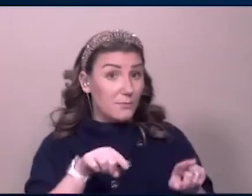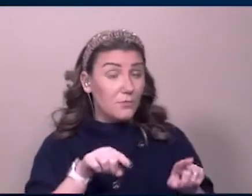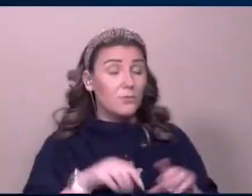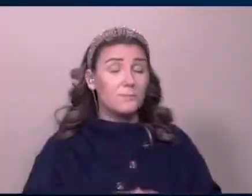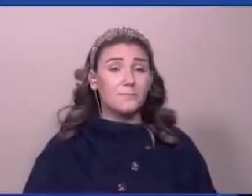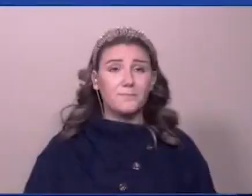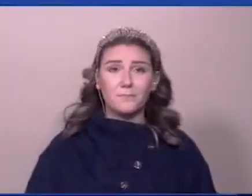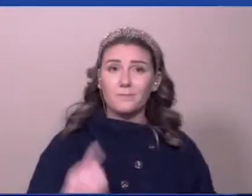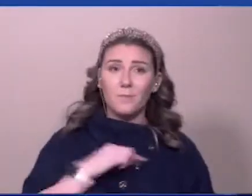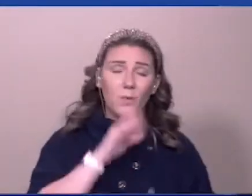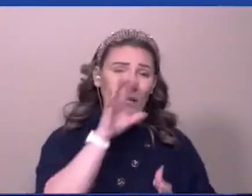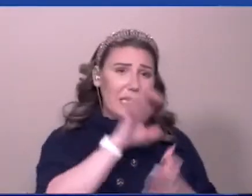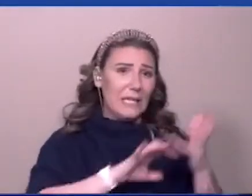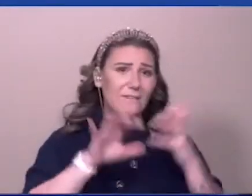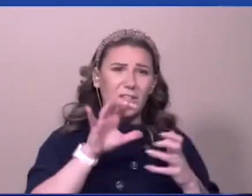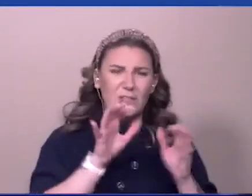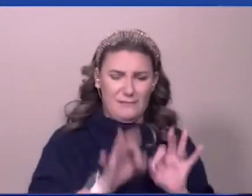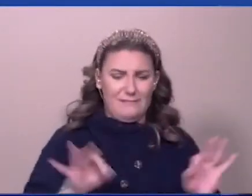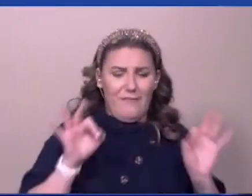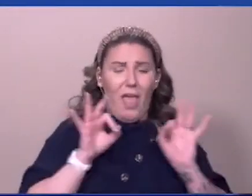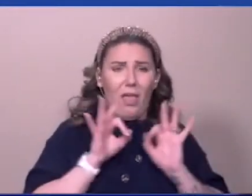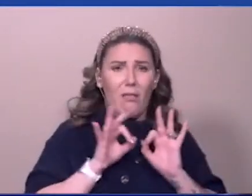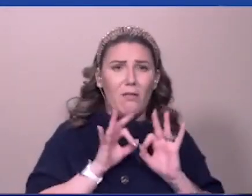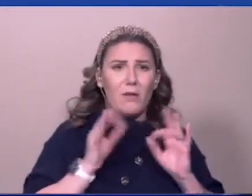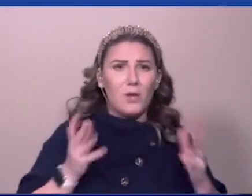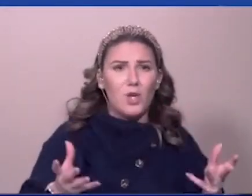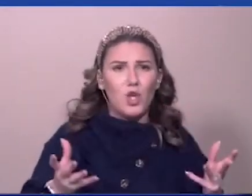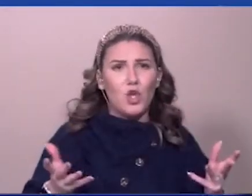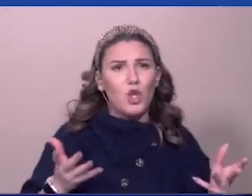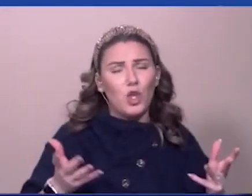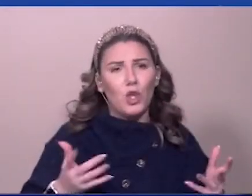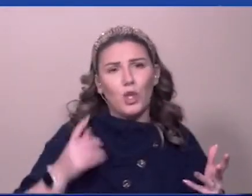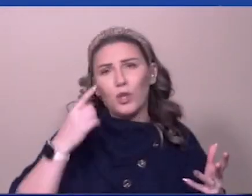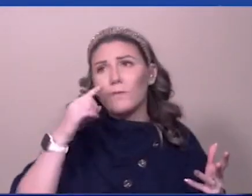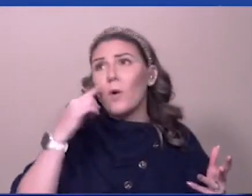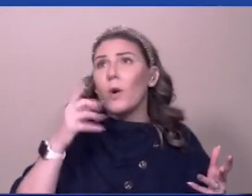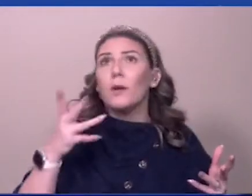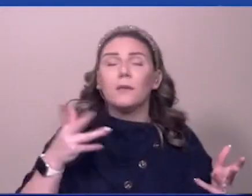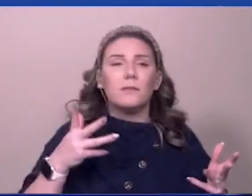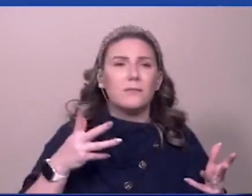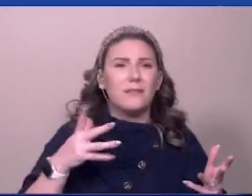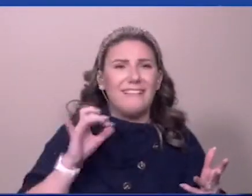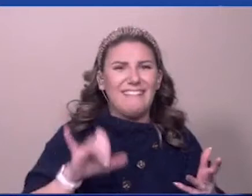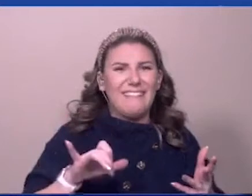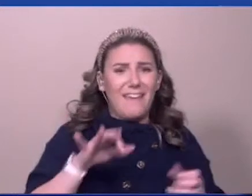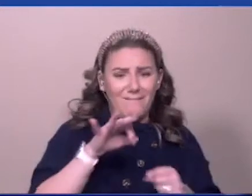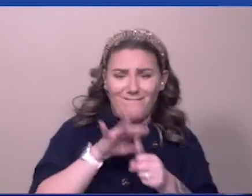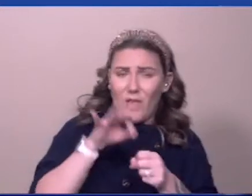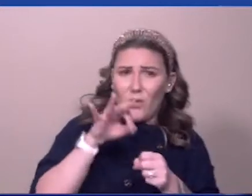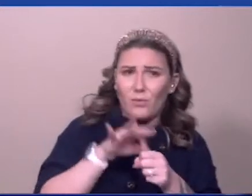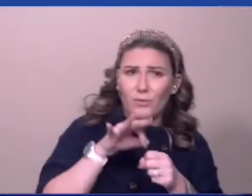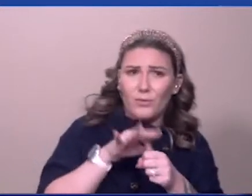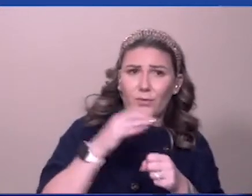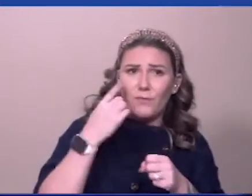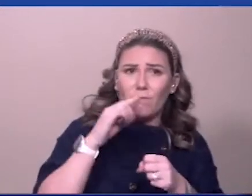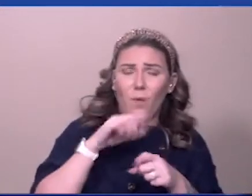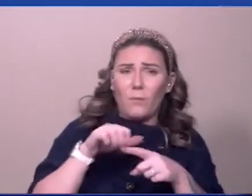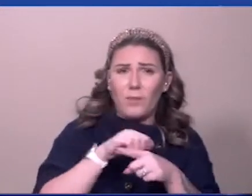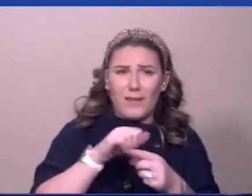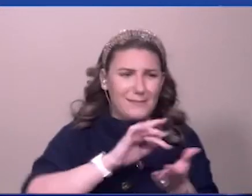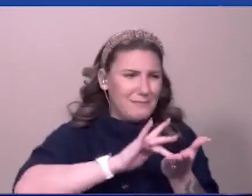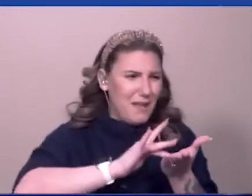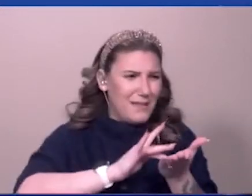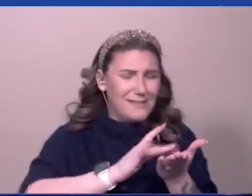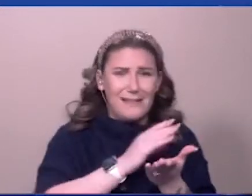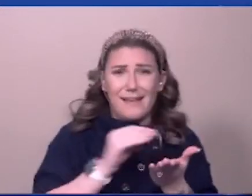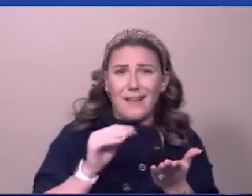kind of confused about the value that the bill would bring to the practice of medicine, to the practice of pharmacy in the state.